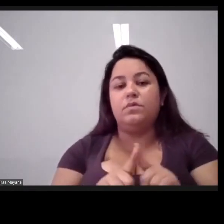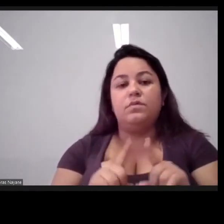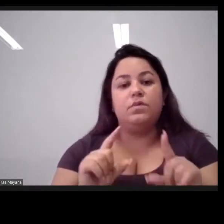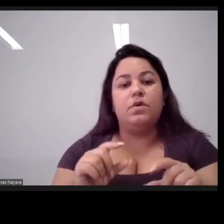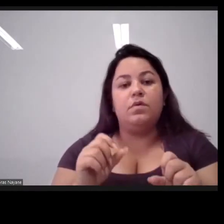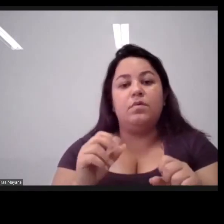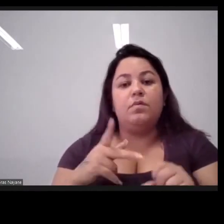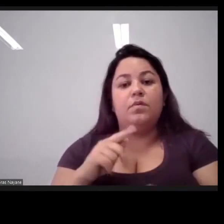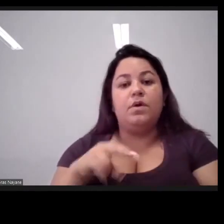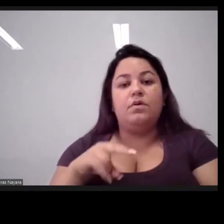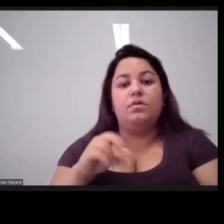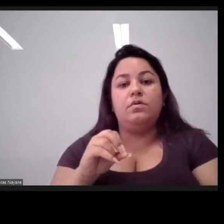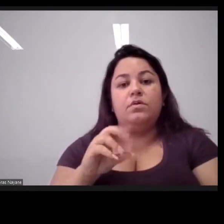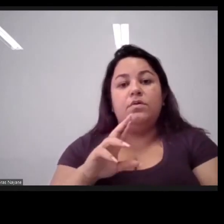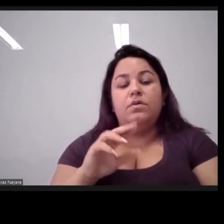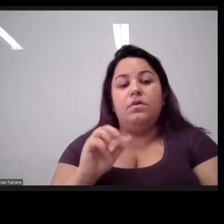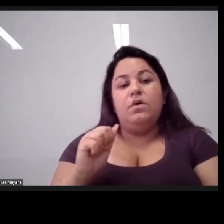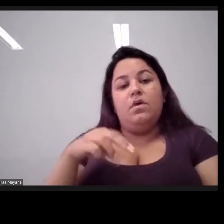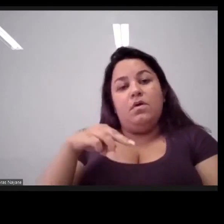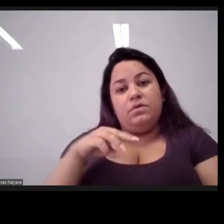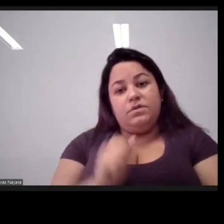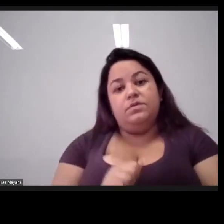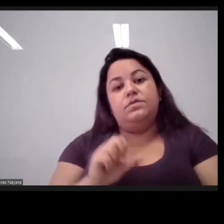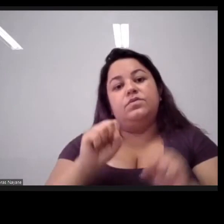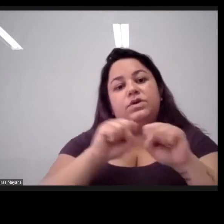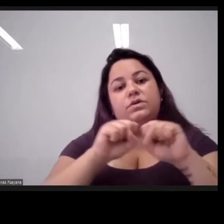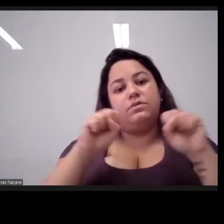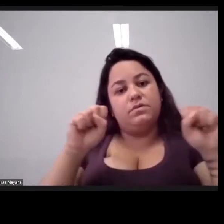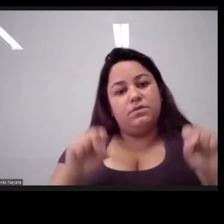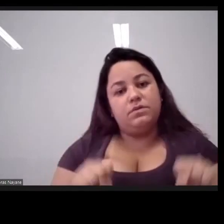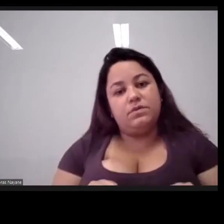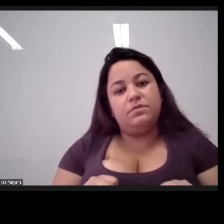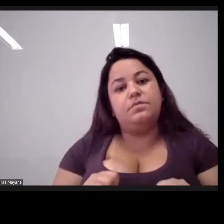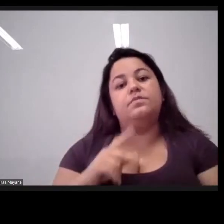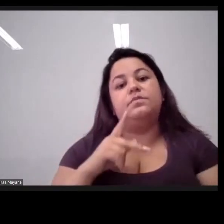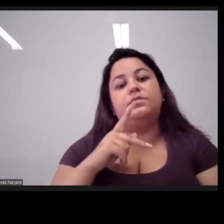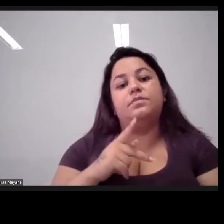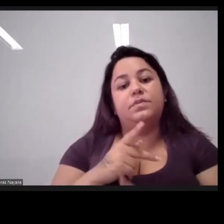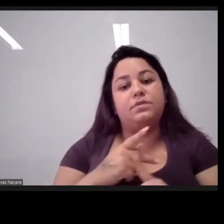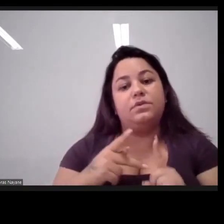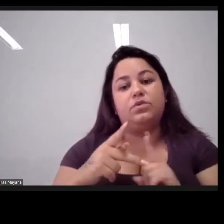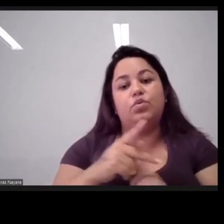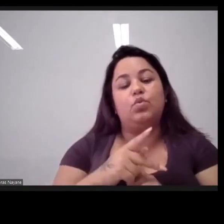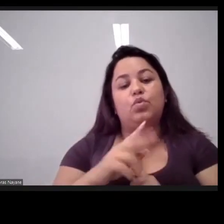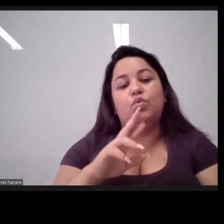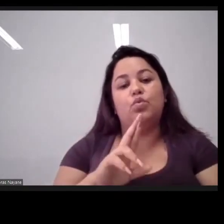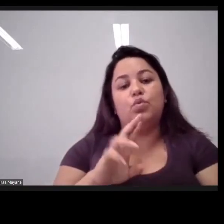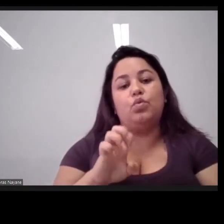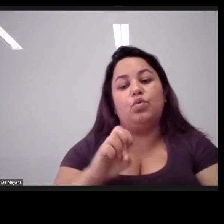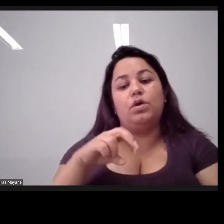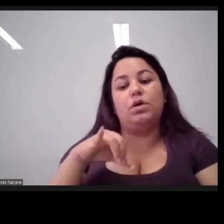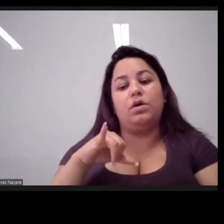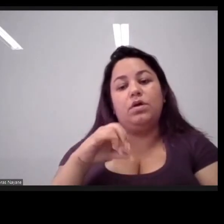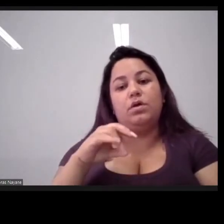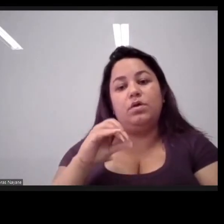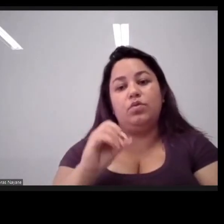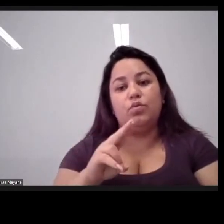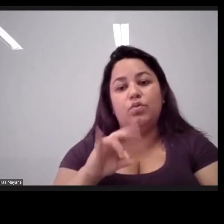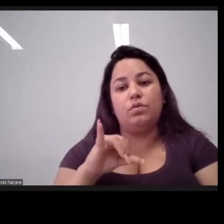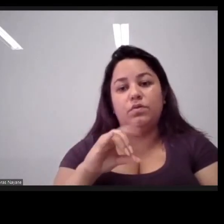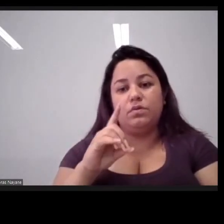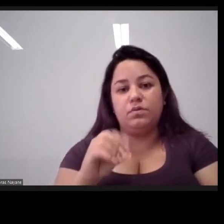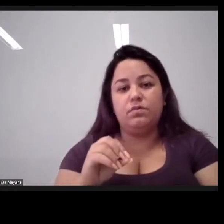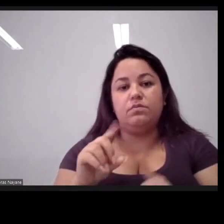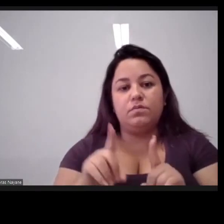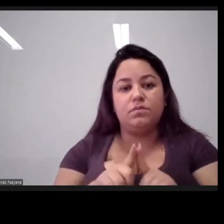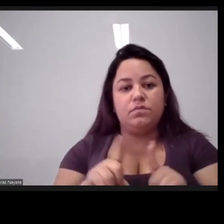in the UK is quite advanced, we are still going through many changes. And of course, a